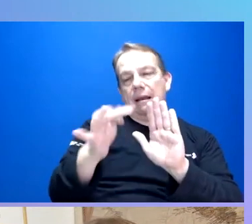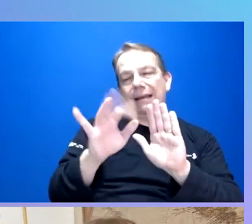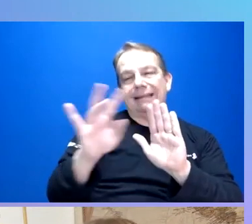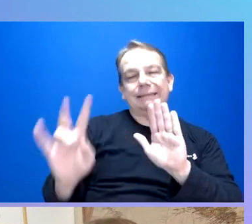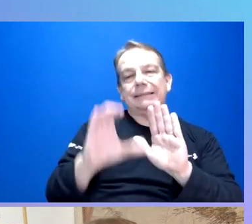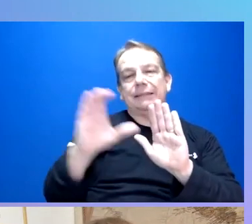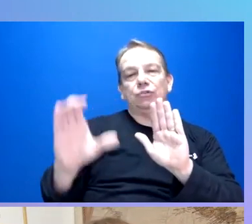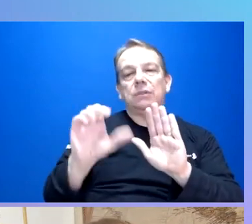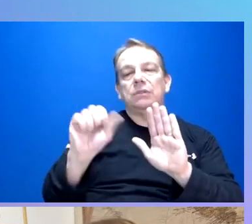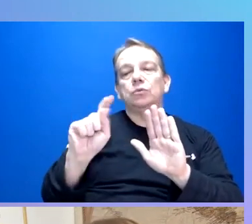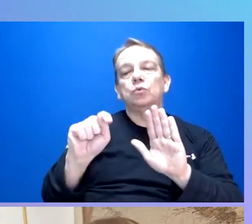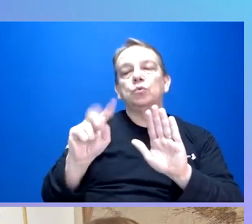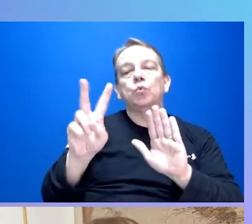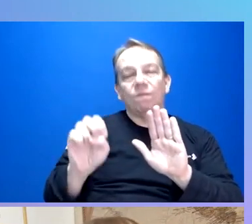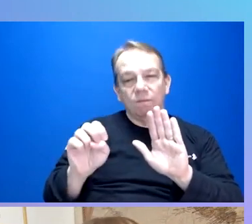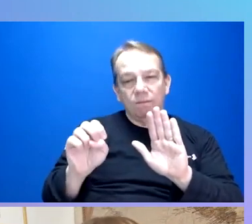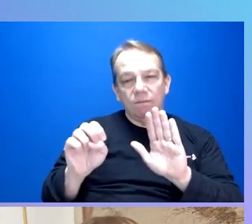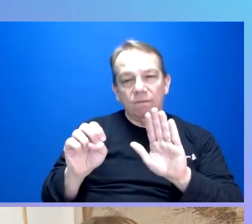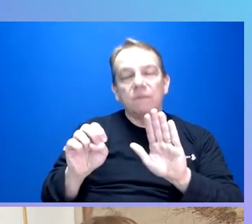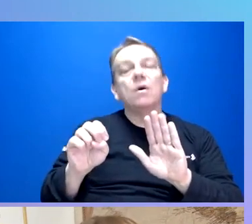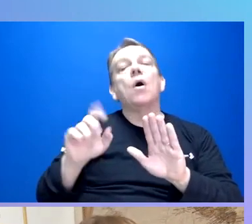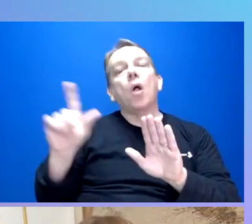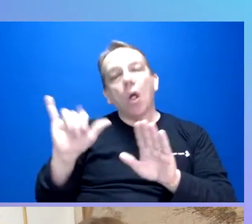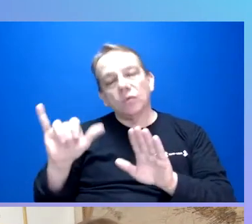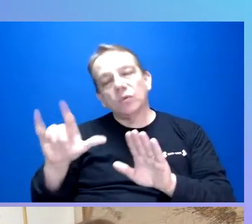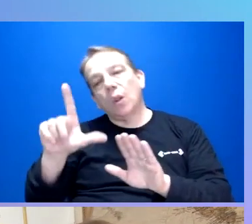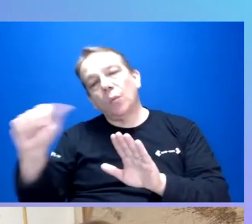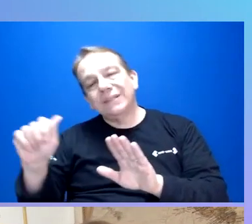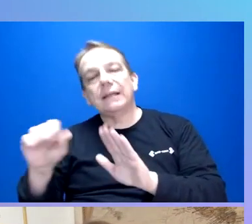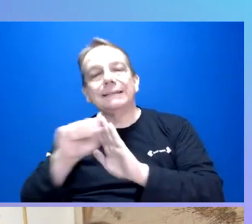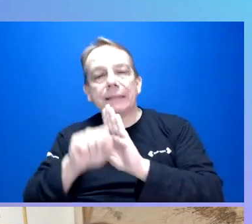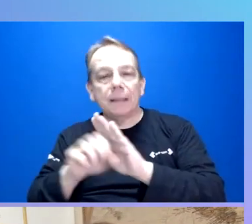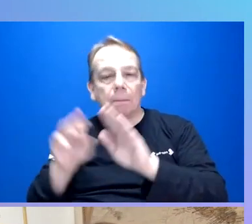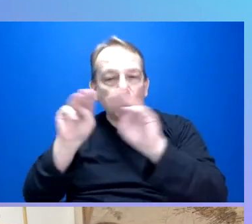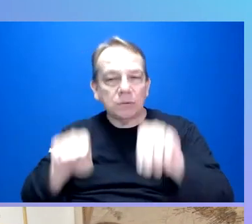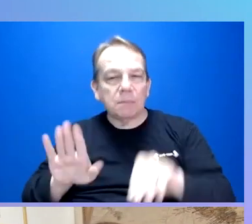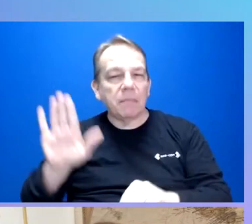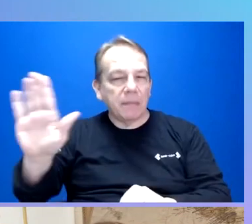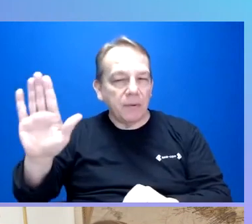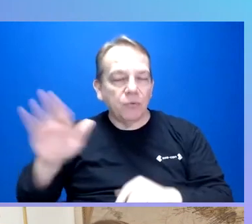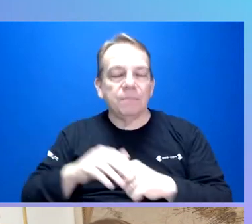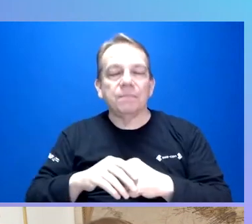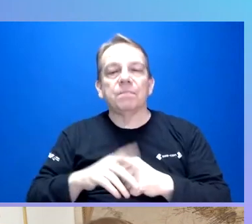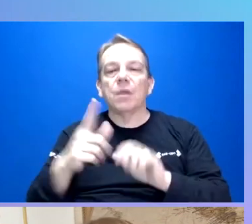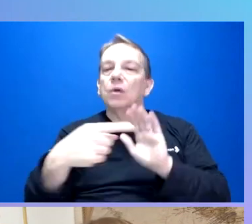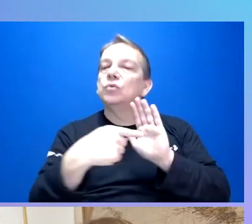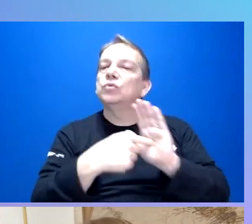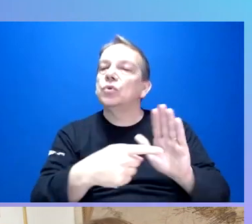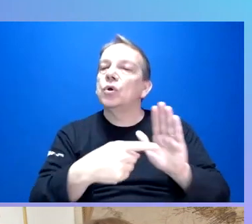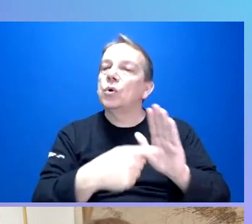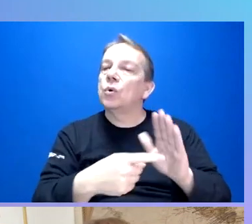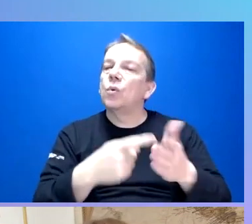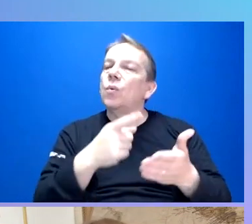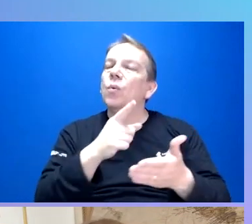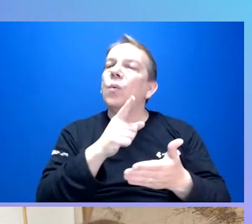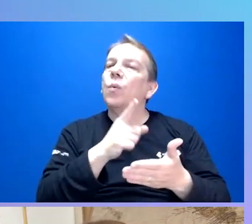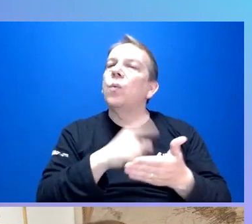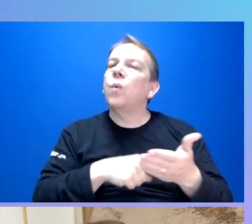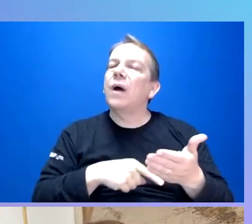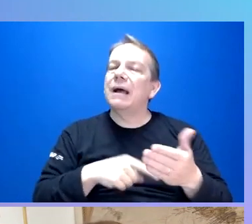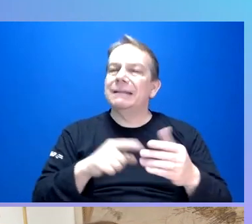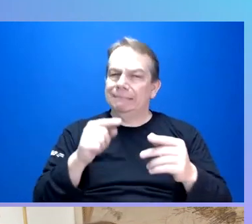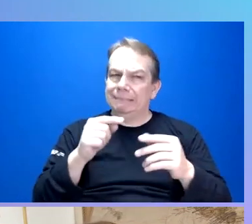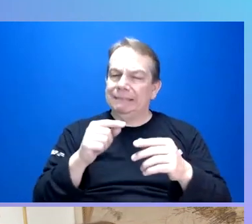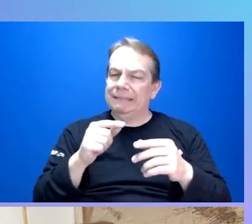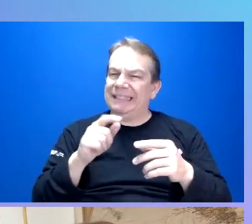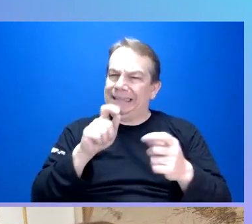century stove, also at the Louisiana State Museum. And the curator wanted to show the interpretation of the intricate